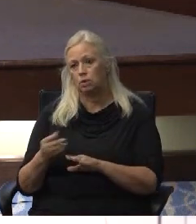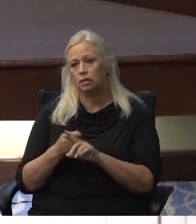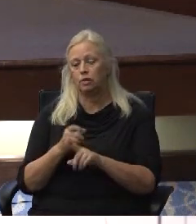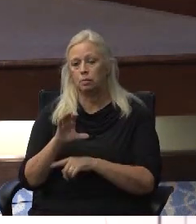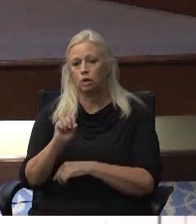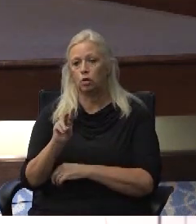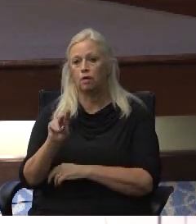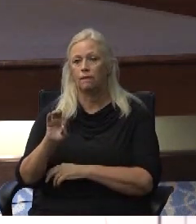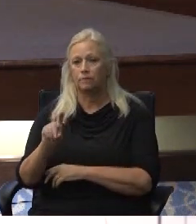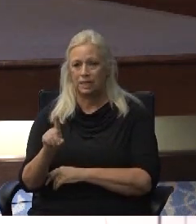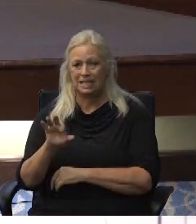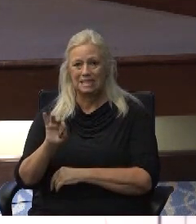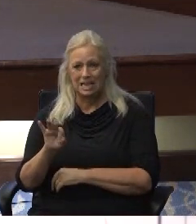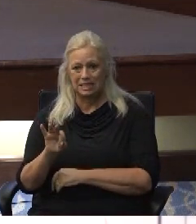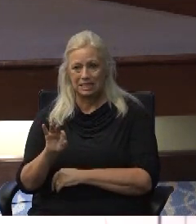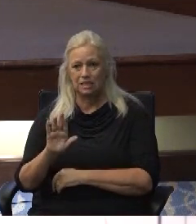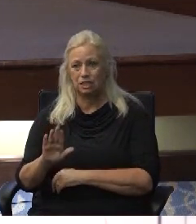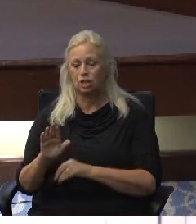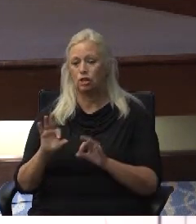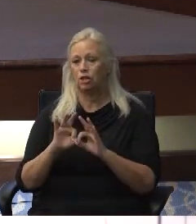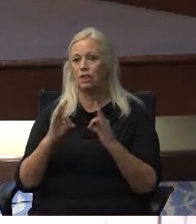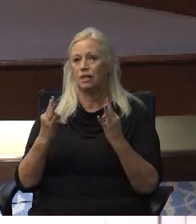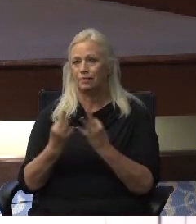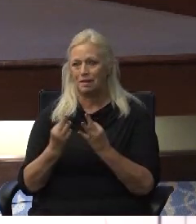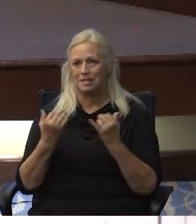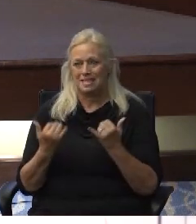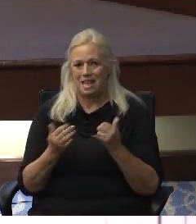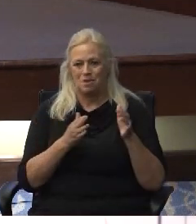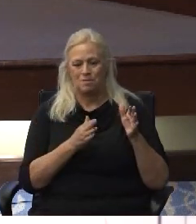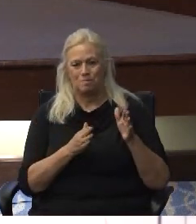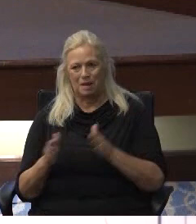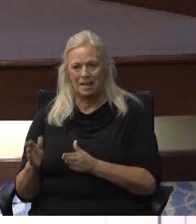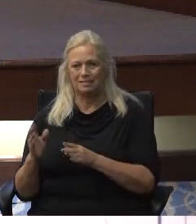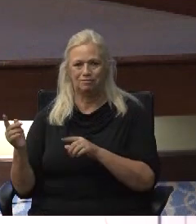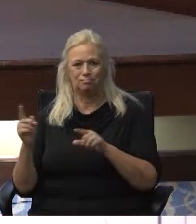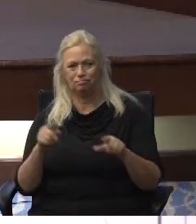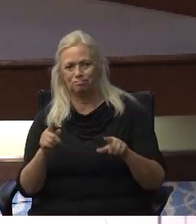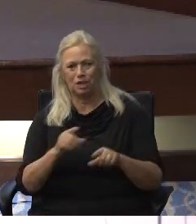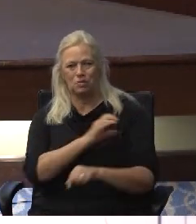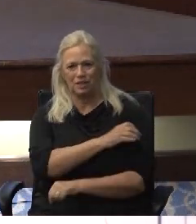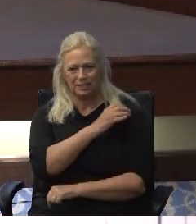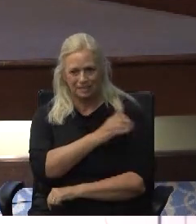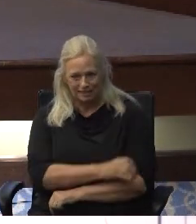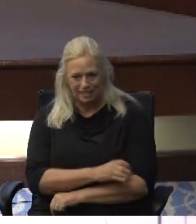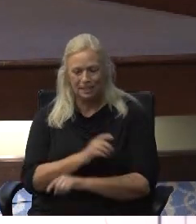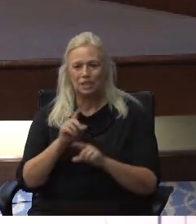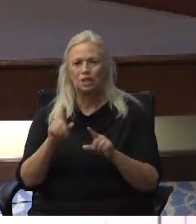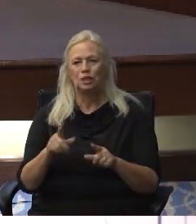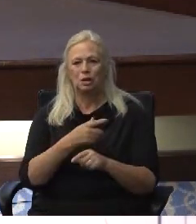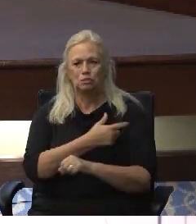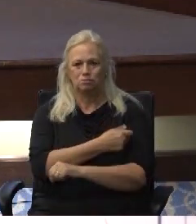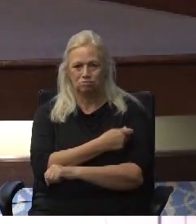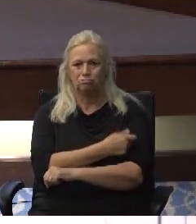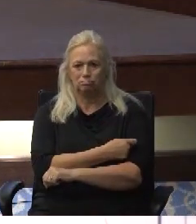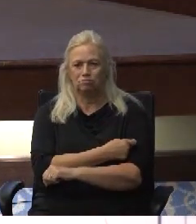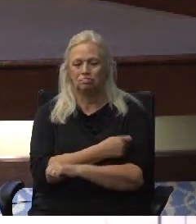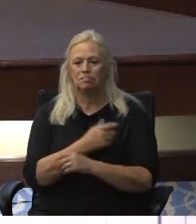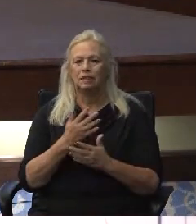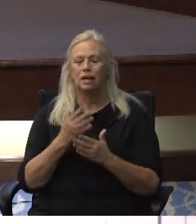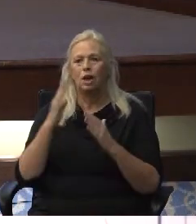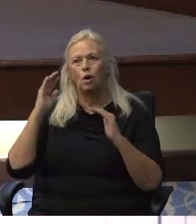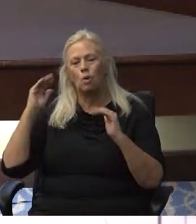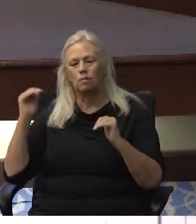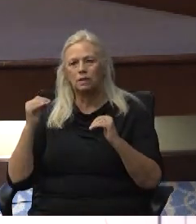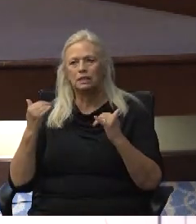and his family all planned to go get vaccinated at our clinic that we were hosting at Mark High School this afternoon, so they can